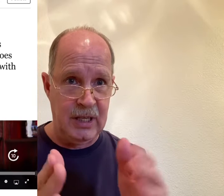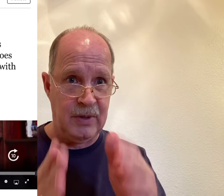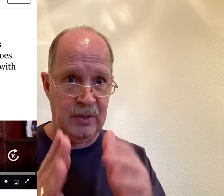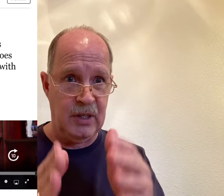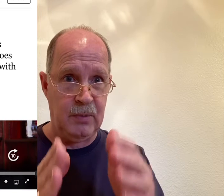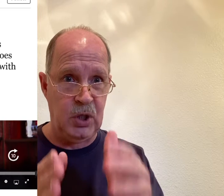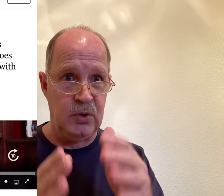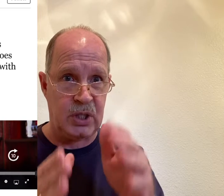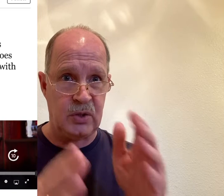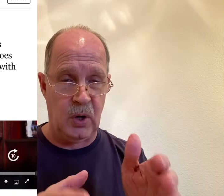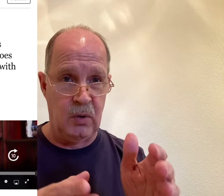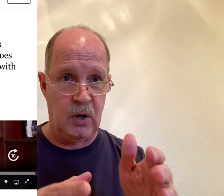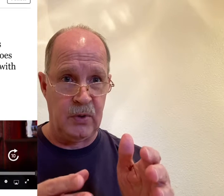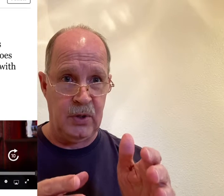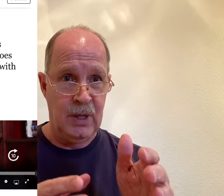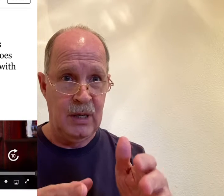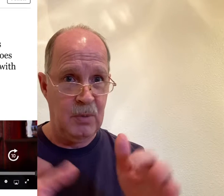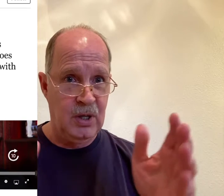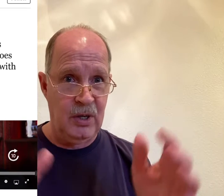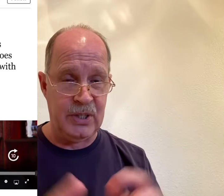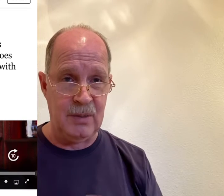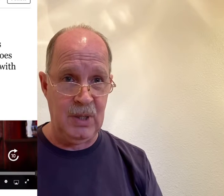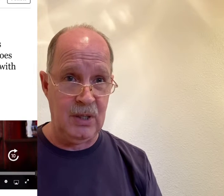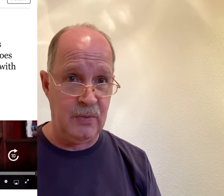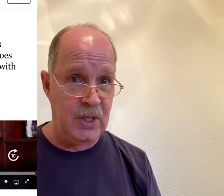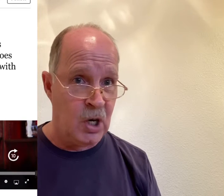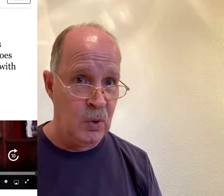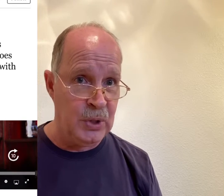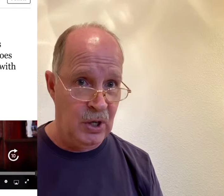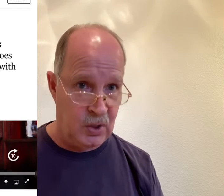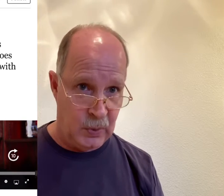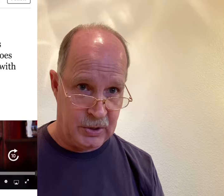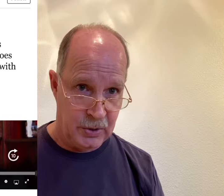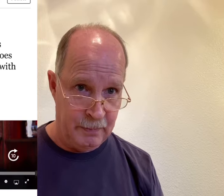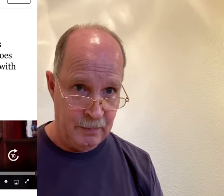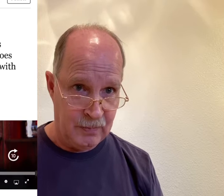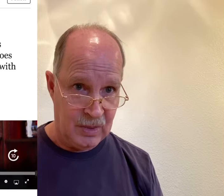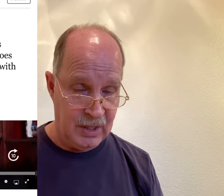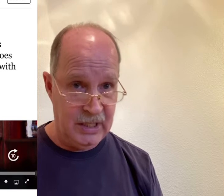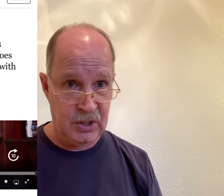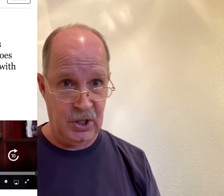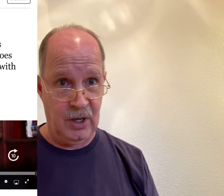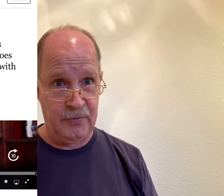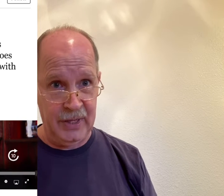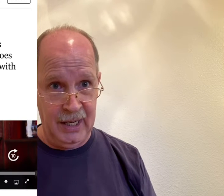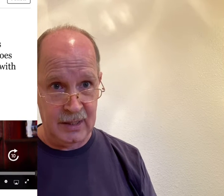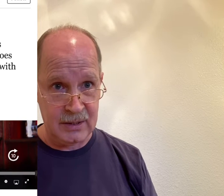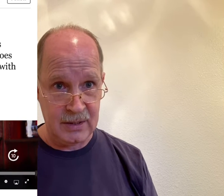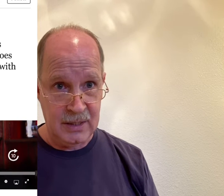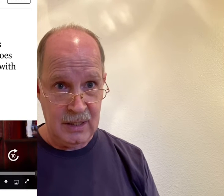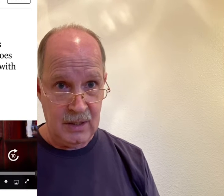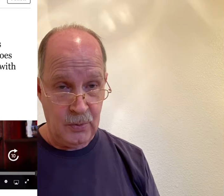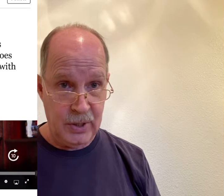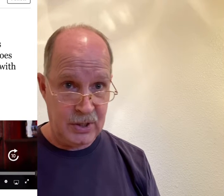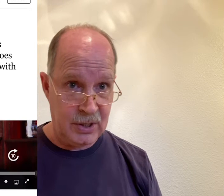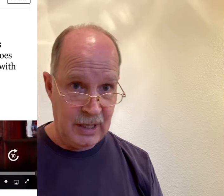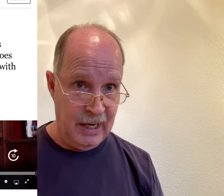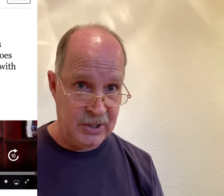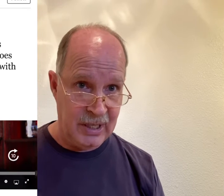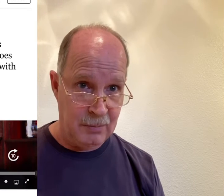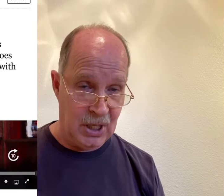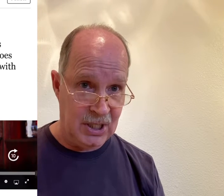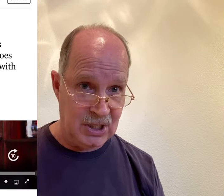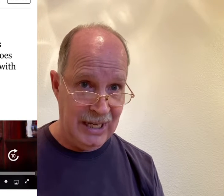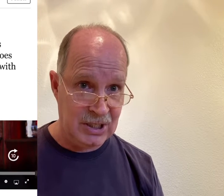you're giving them huge control over you because in the middle of the cold, dark winter, they can shut off the gas. Which,